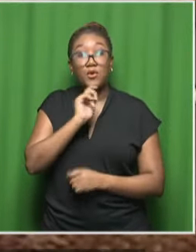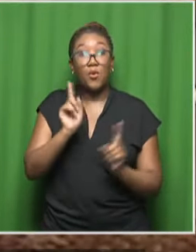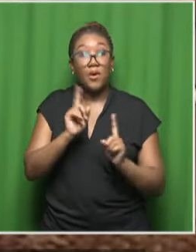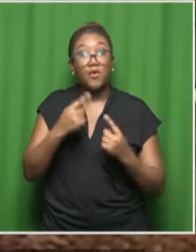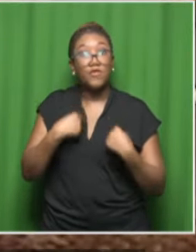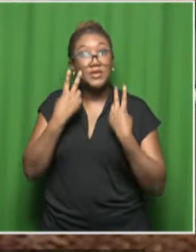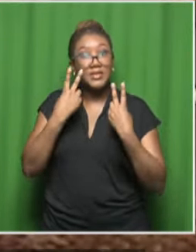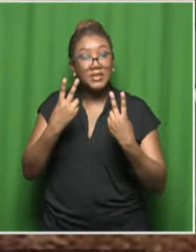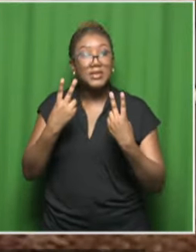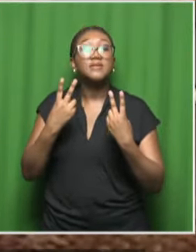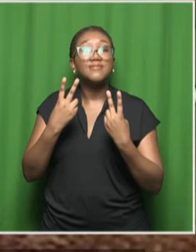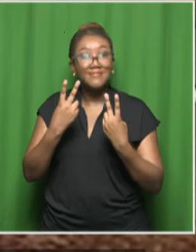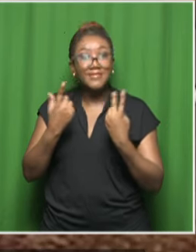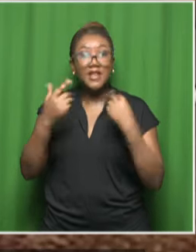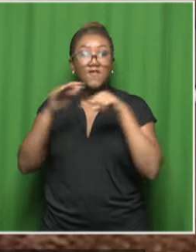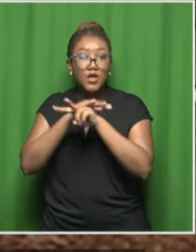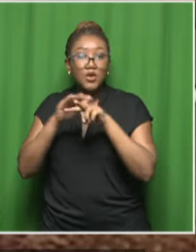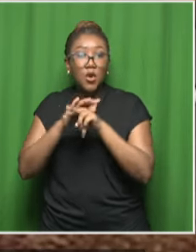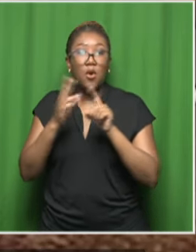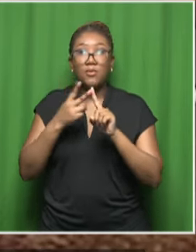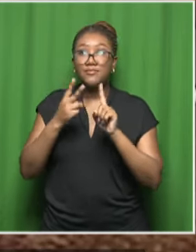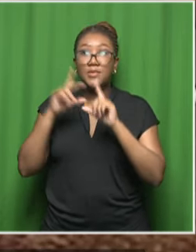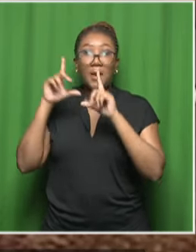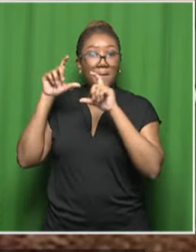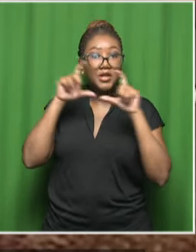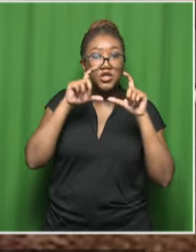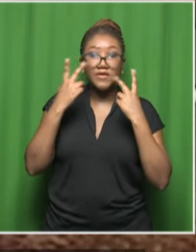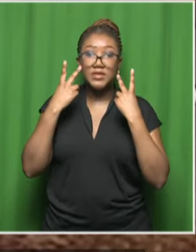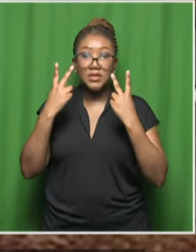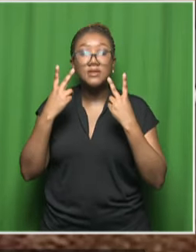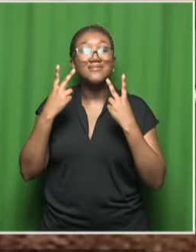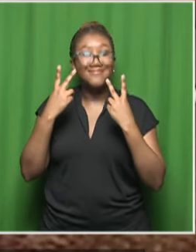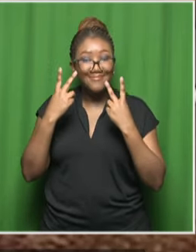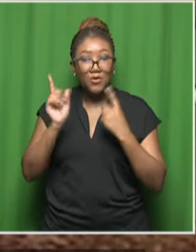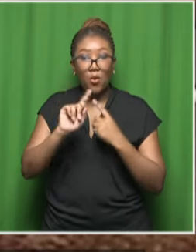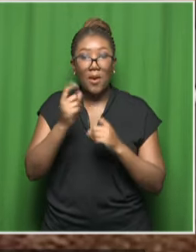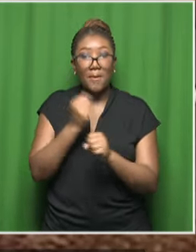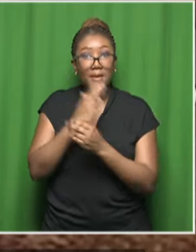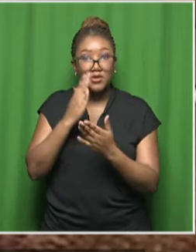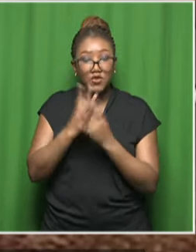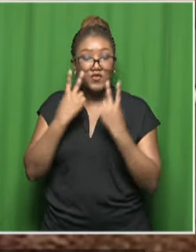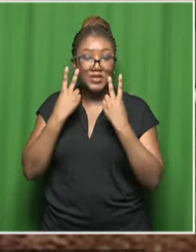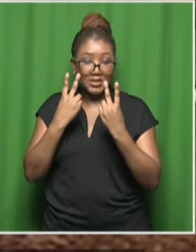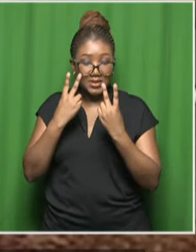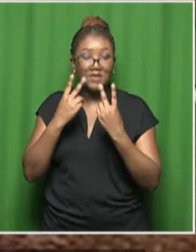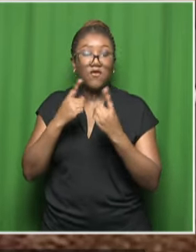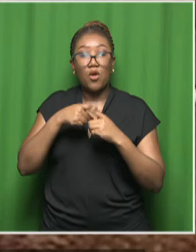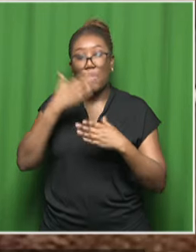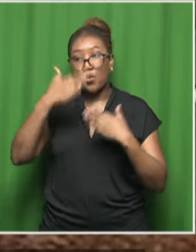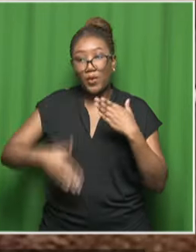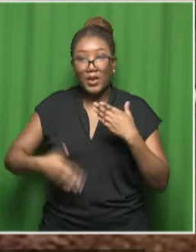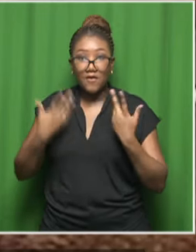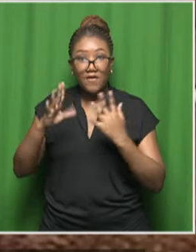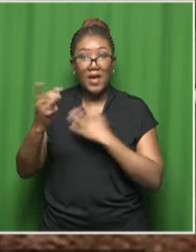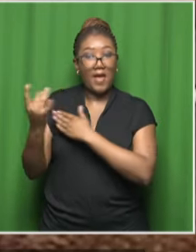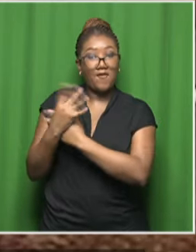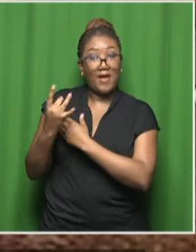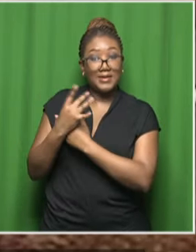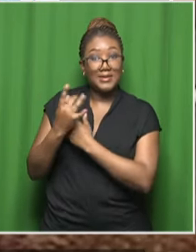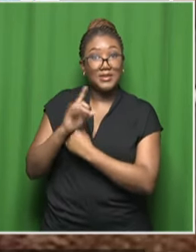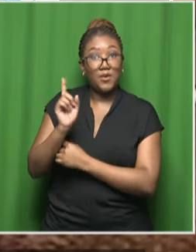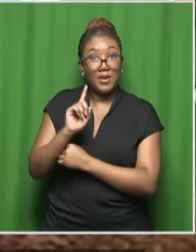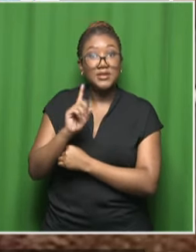seen the videos, we've all seen the pictures across the weekend. I thought what we'd do is just take a moment to recap the advice that we provided when